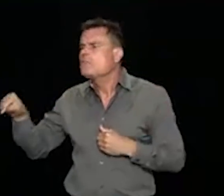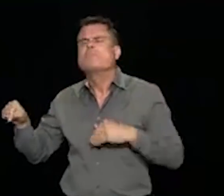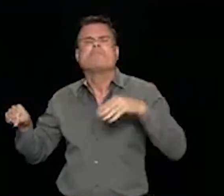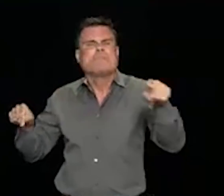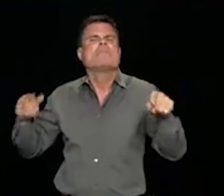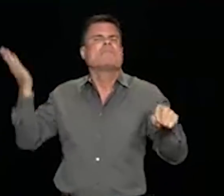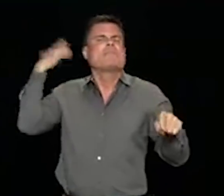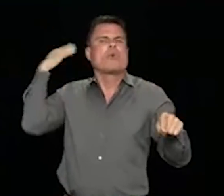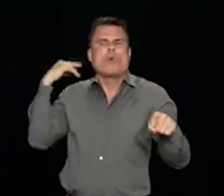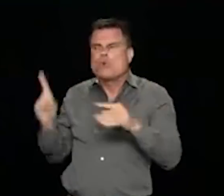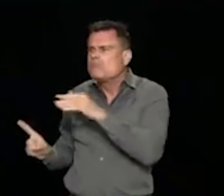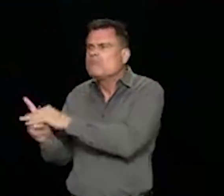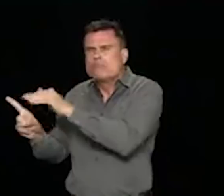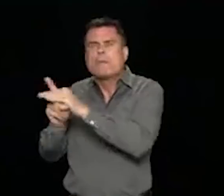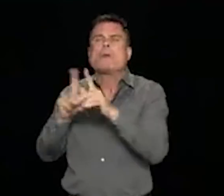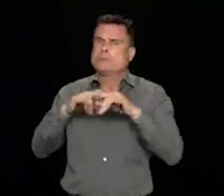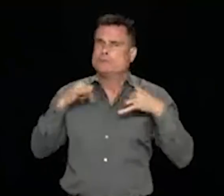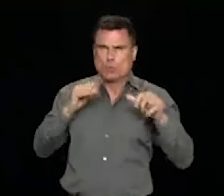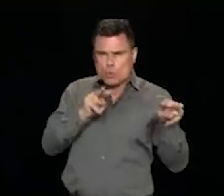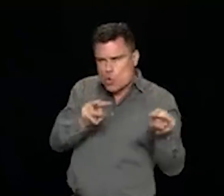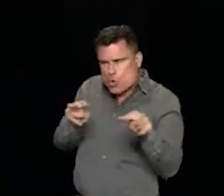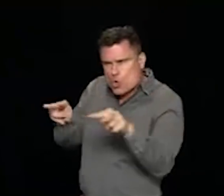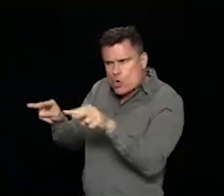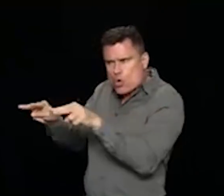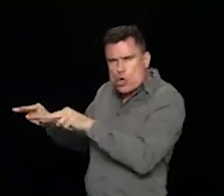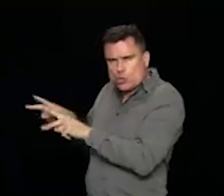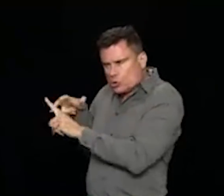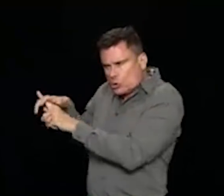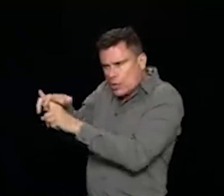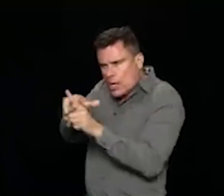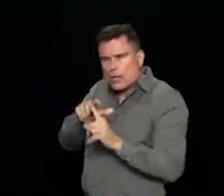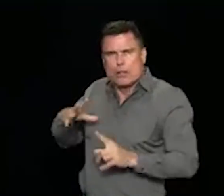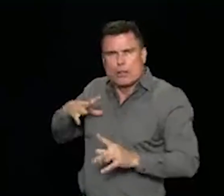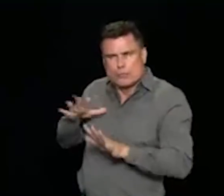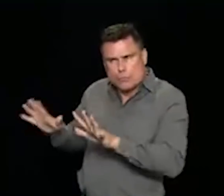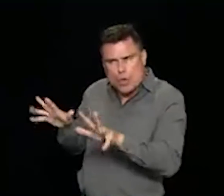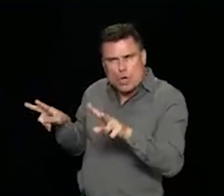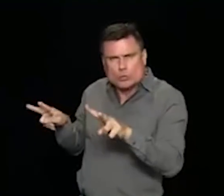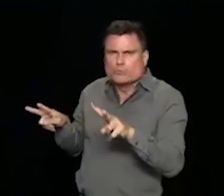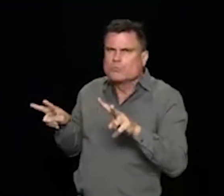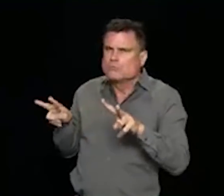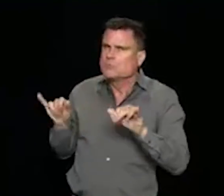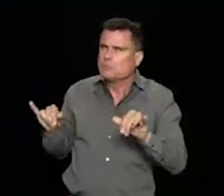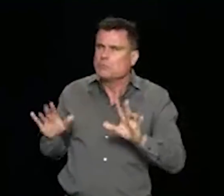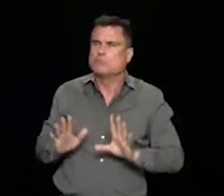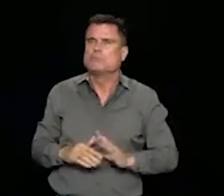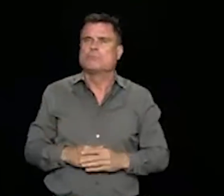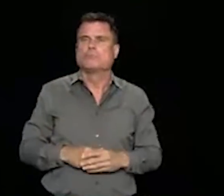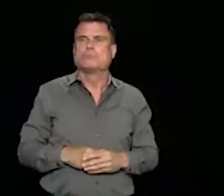that we have ongoing in the community now. So that leaves us with